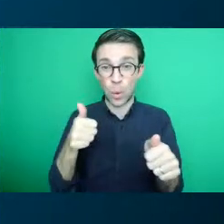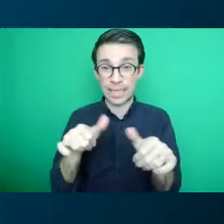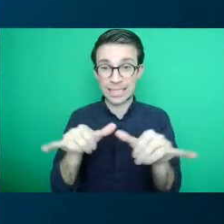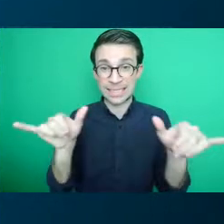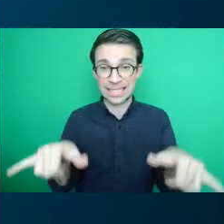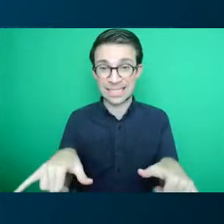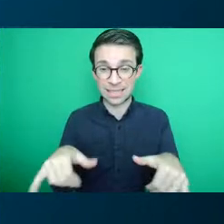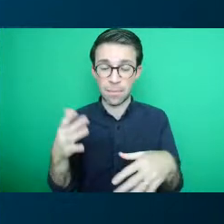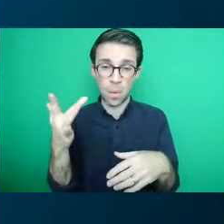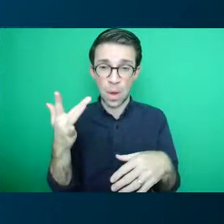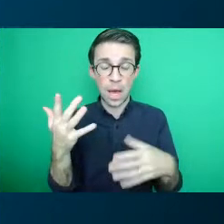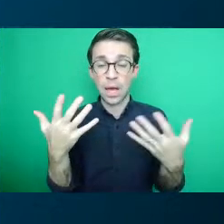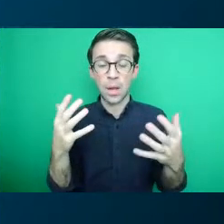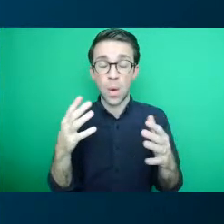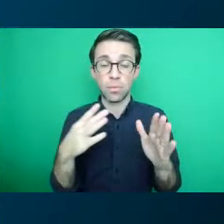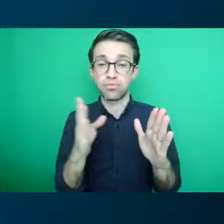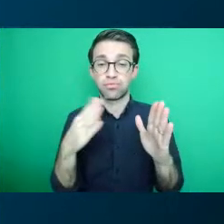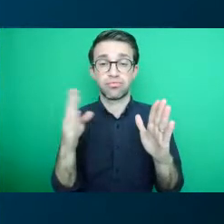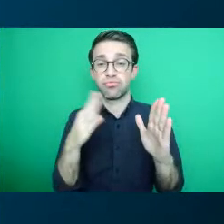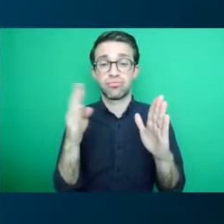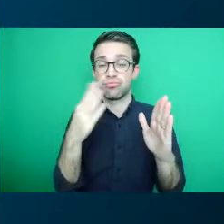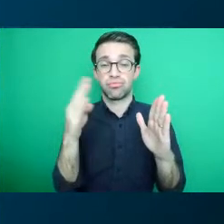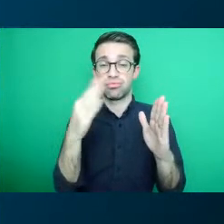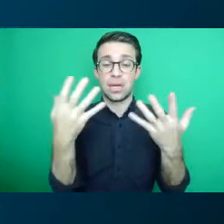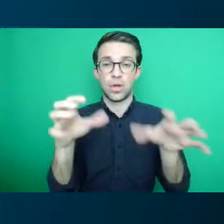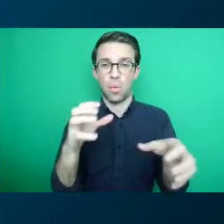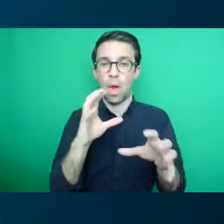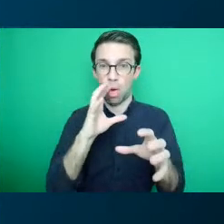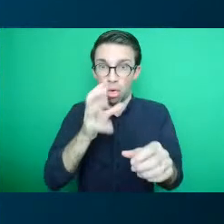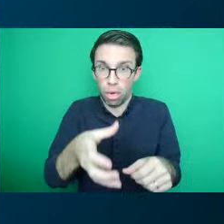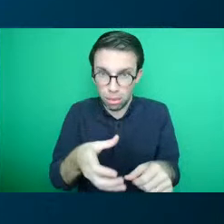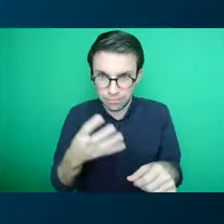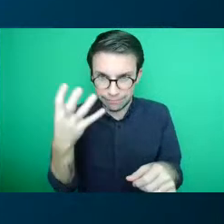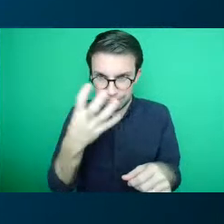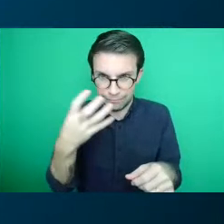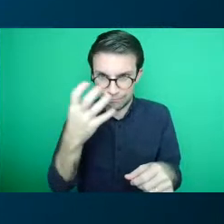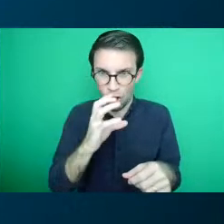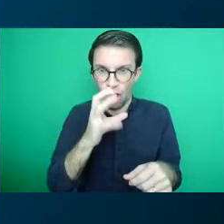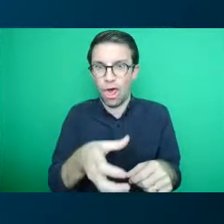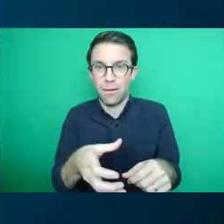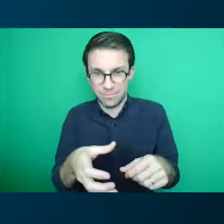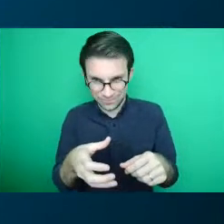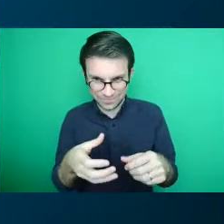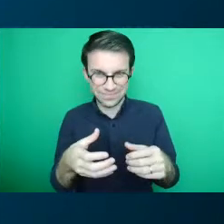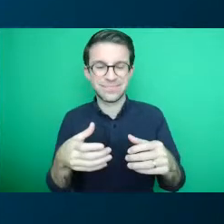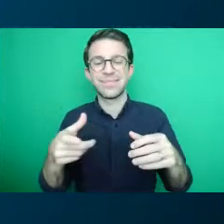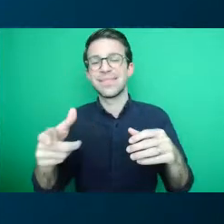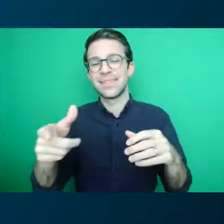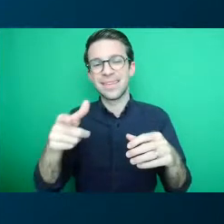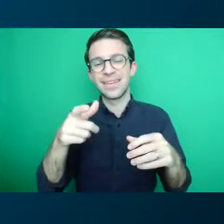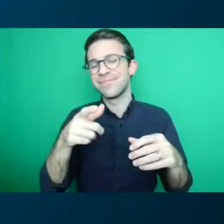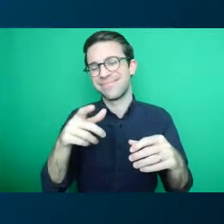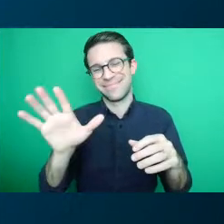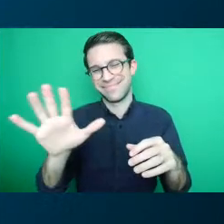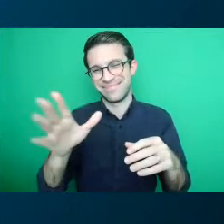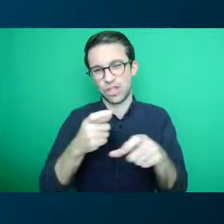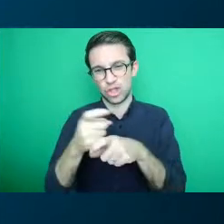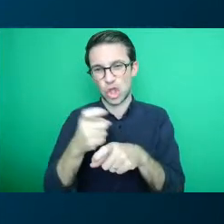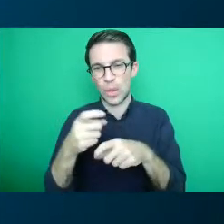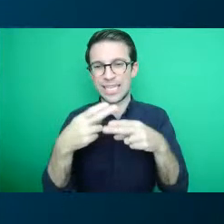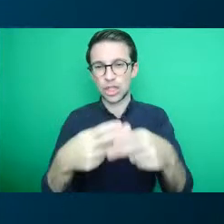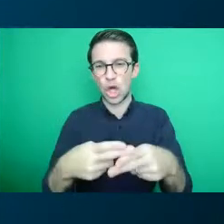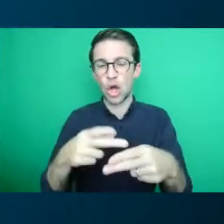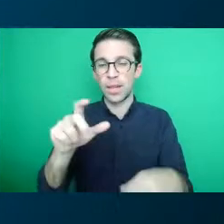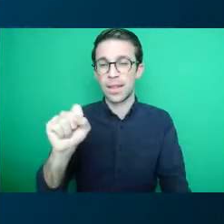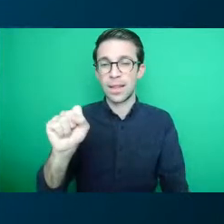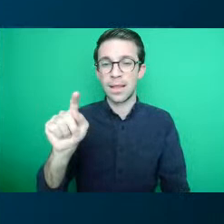Kerbals don't throw up inside of their helmet. It's really tough to see all the gauges and stuff if you have throw up in your... No, I'm kidding. It's the stability augmentation system.